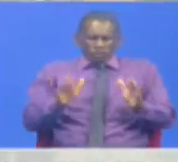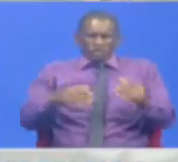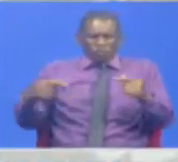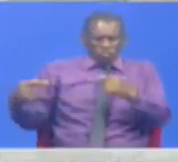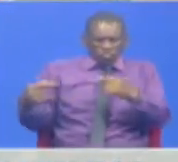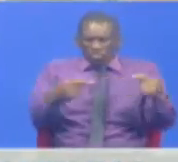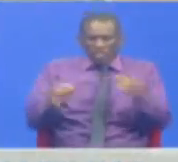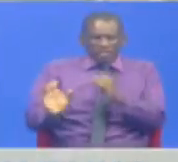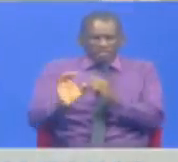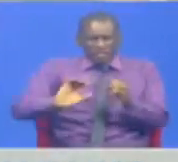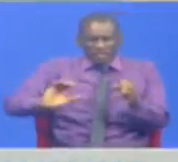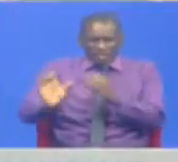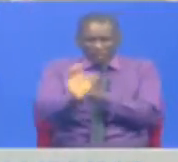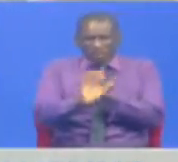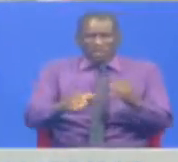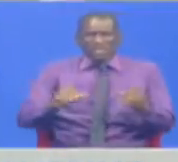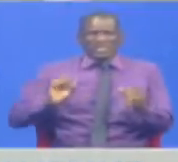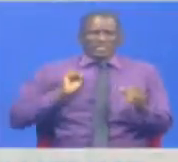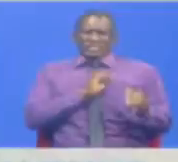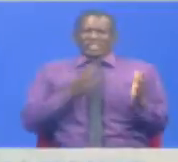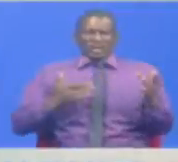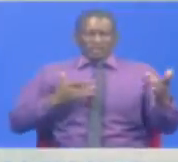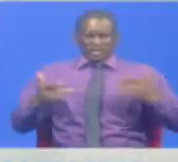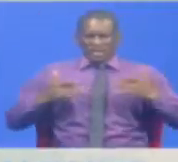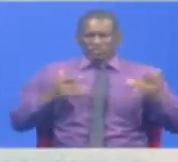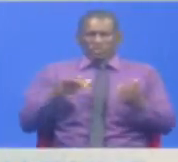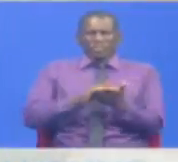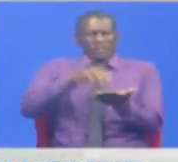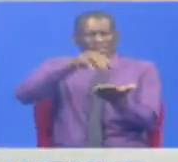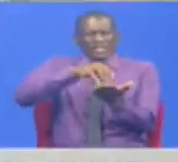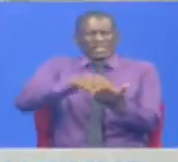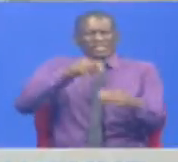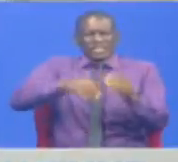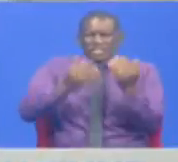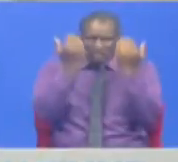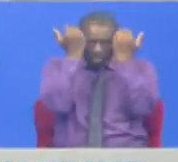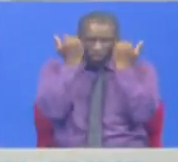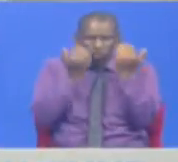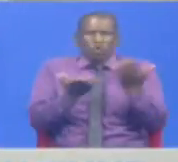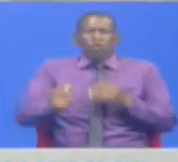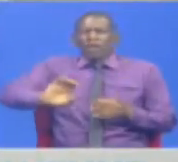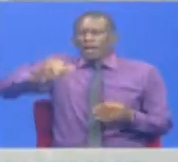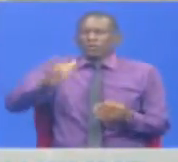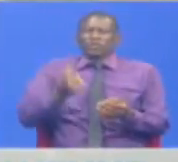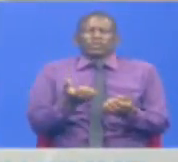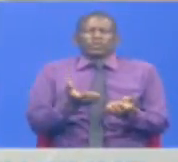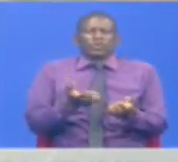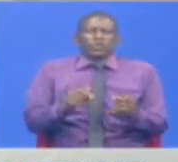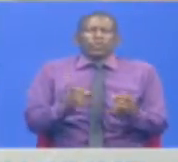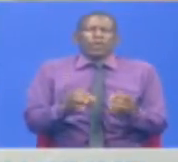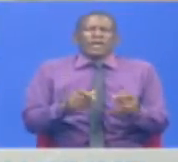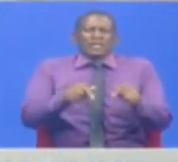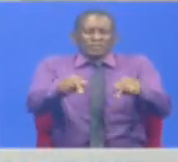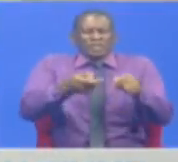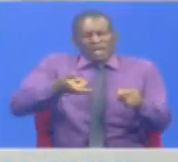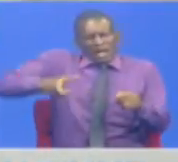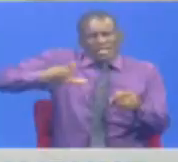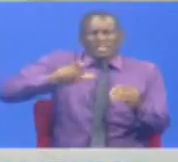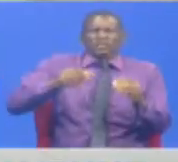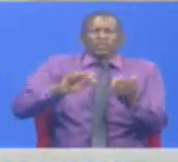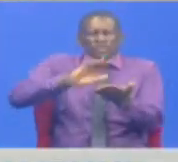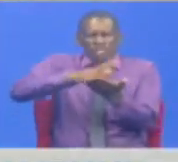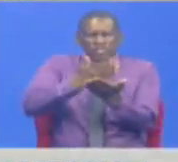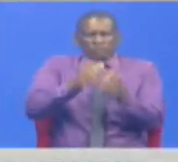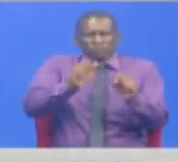however, expressed concern that a case filed before the courts where counties were seeking an increase in the equitable share may be